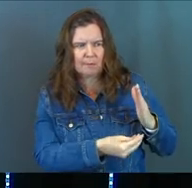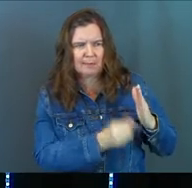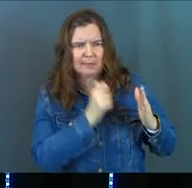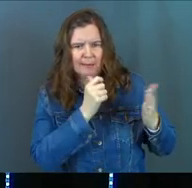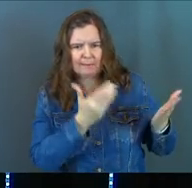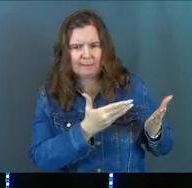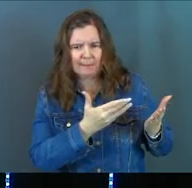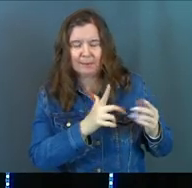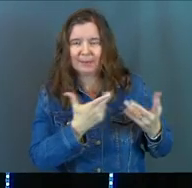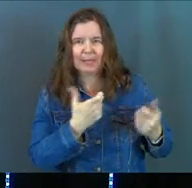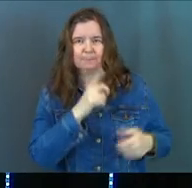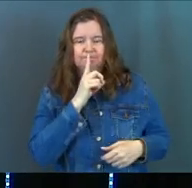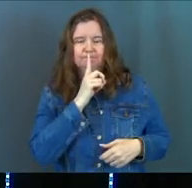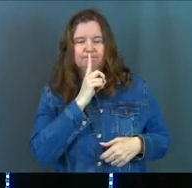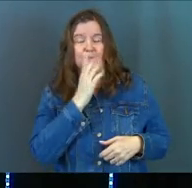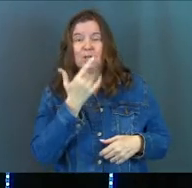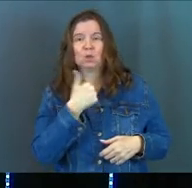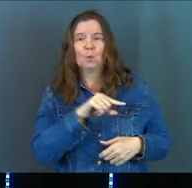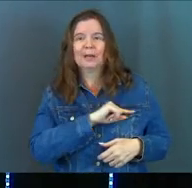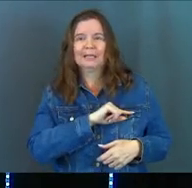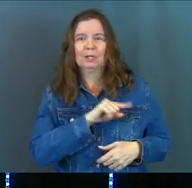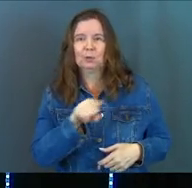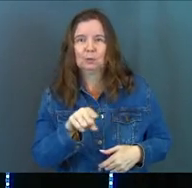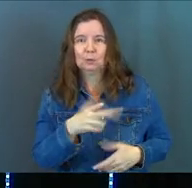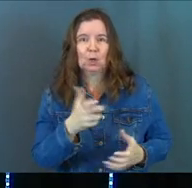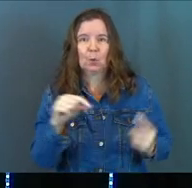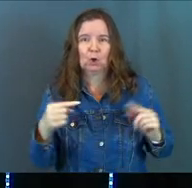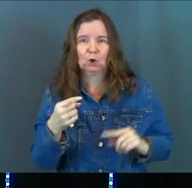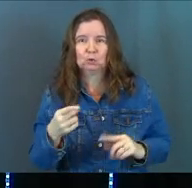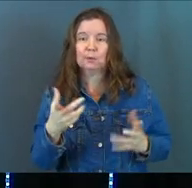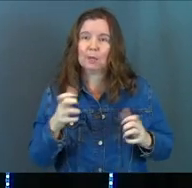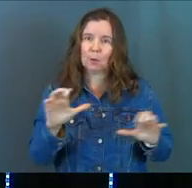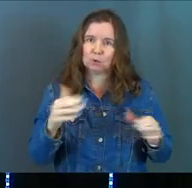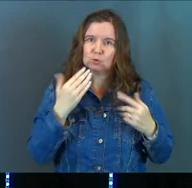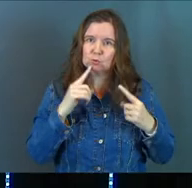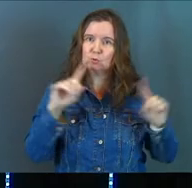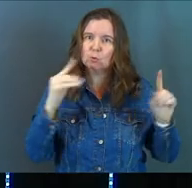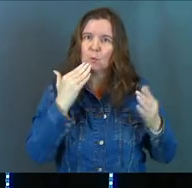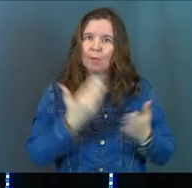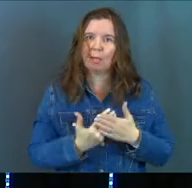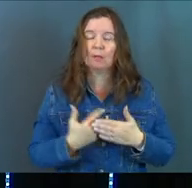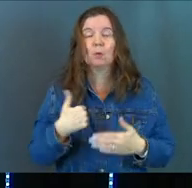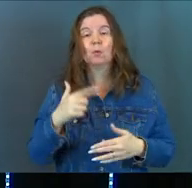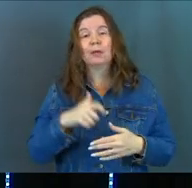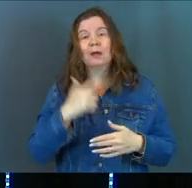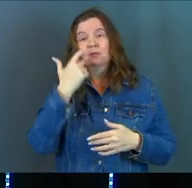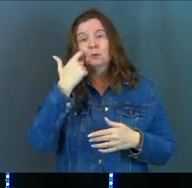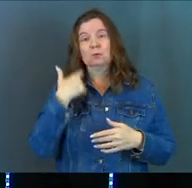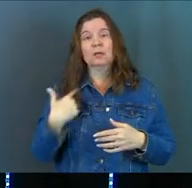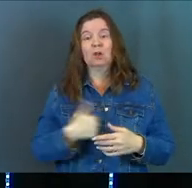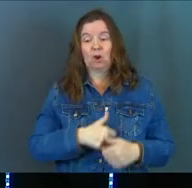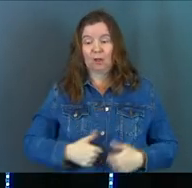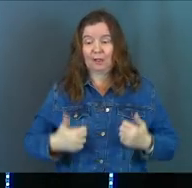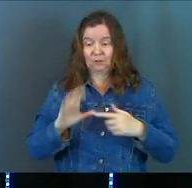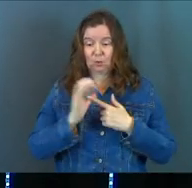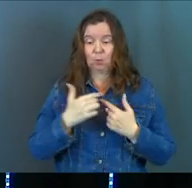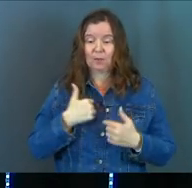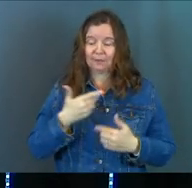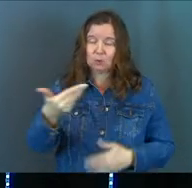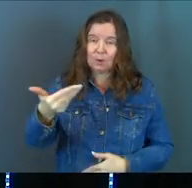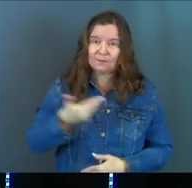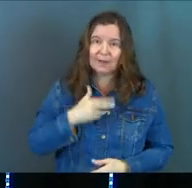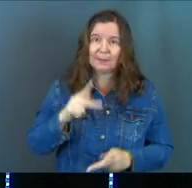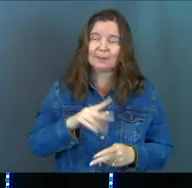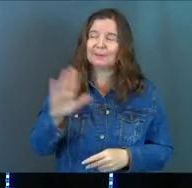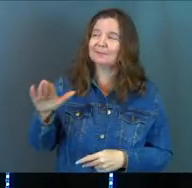out of it because they don't want to guilt you. They don't want to hurt you. They want you to do well. We have to, in our lives, in this culture, we have to